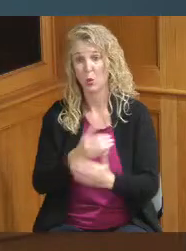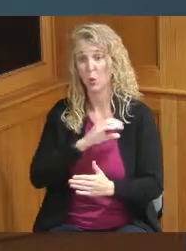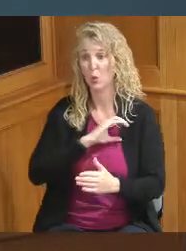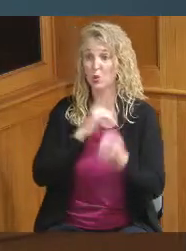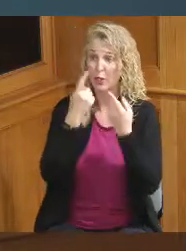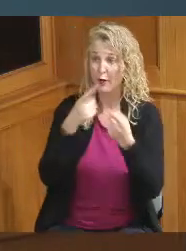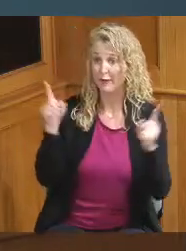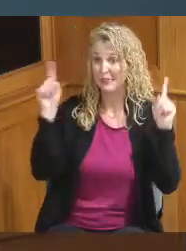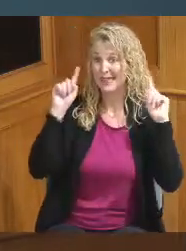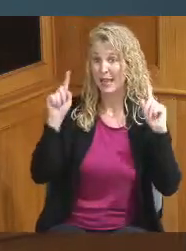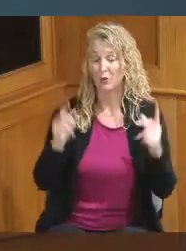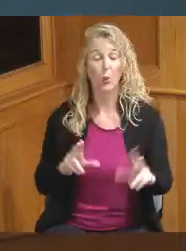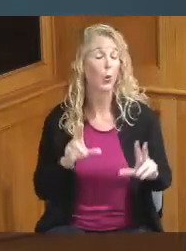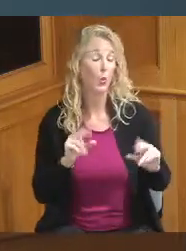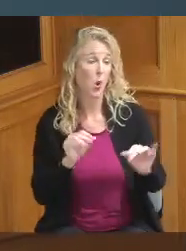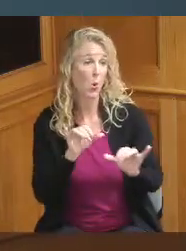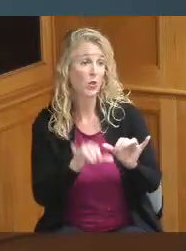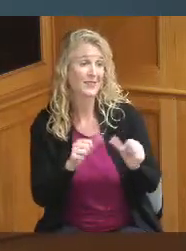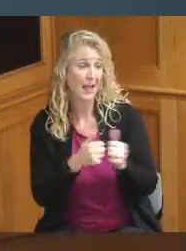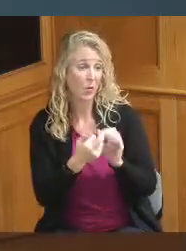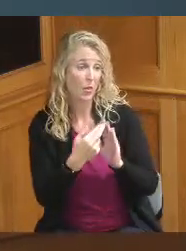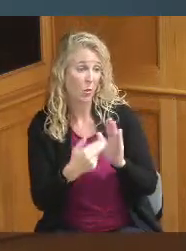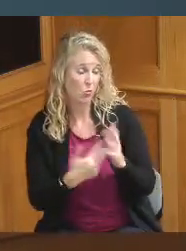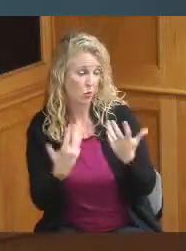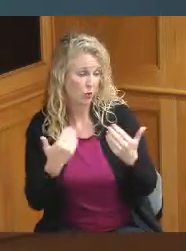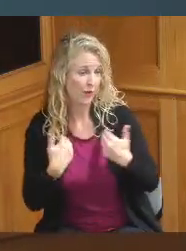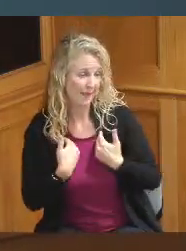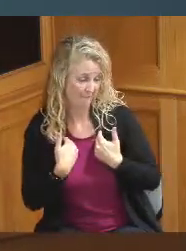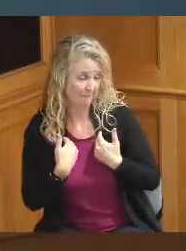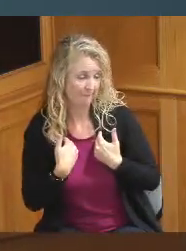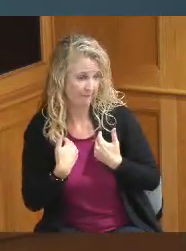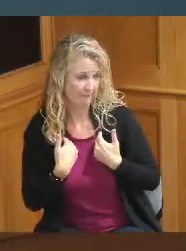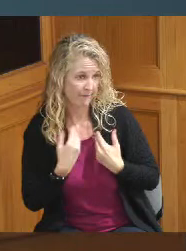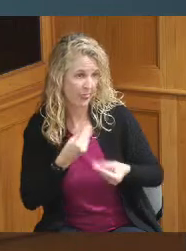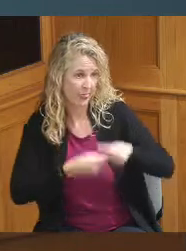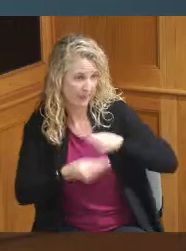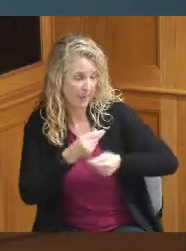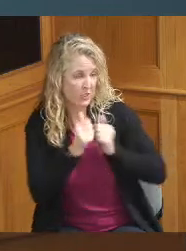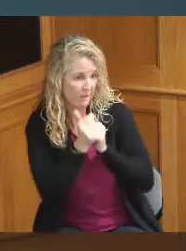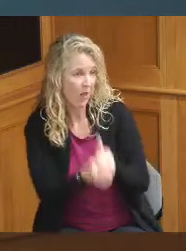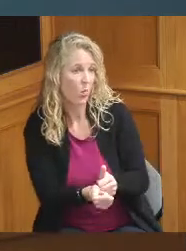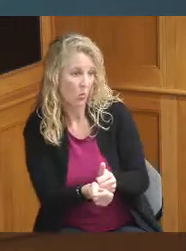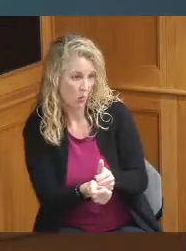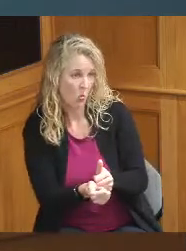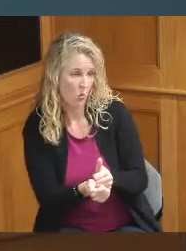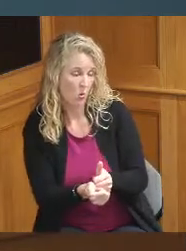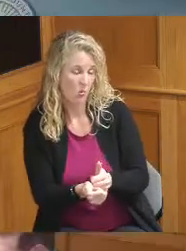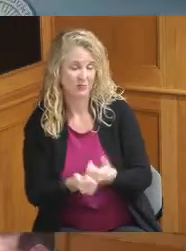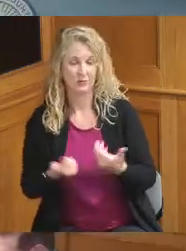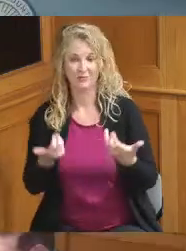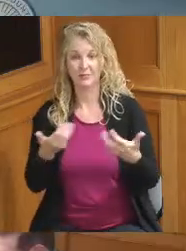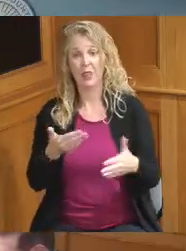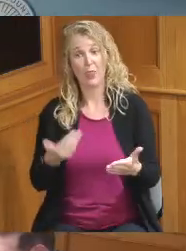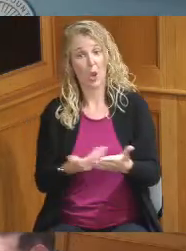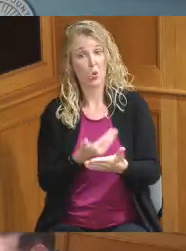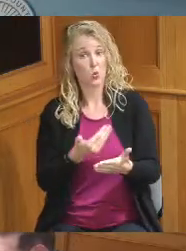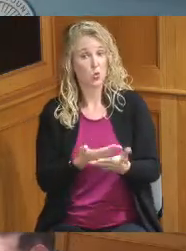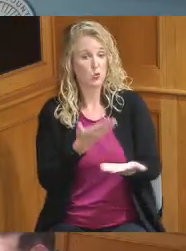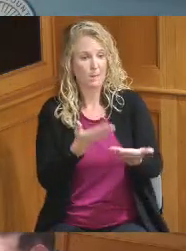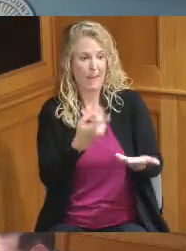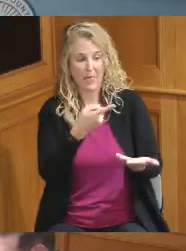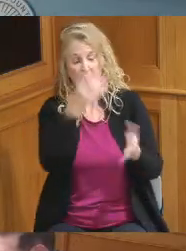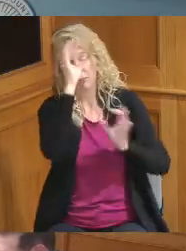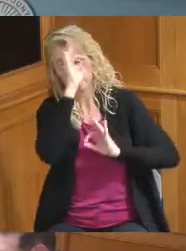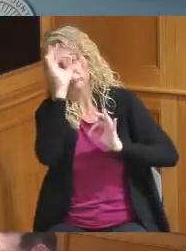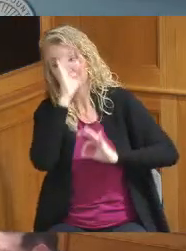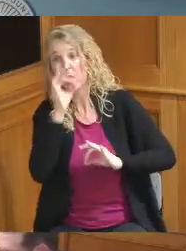town, but we've got to tell them that we're staying by the rules of staying within the budget. So that they don't, you know, they're new and they may not know. Just,